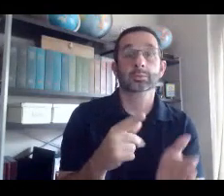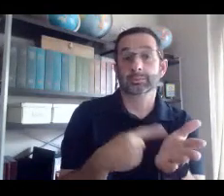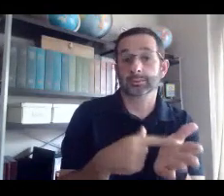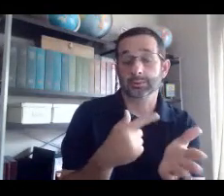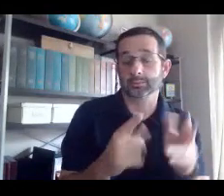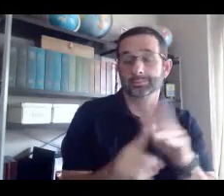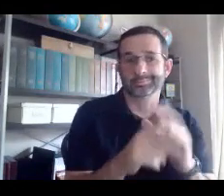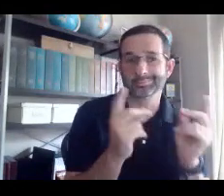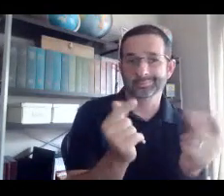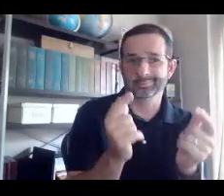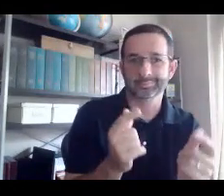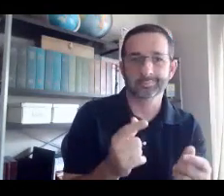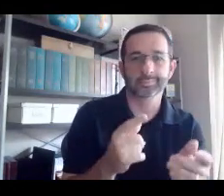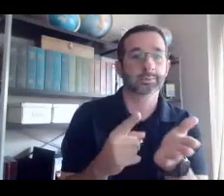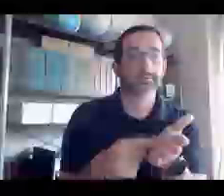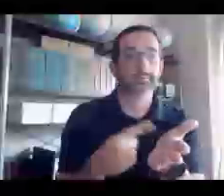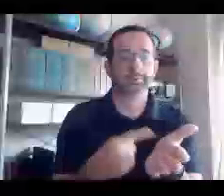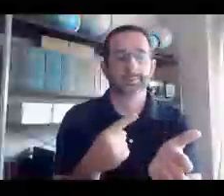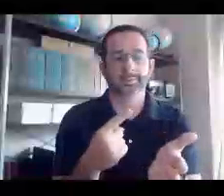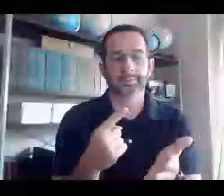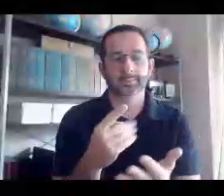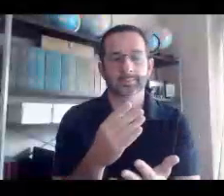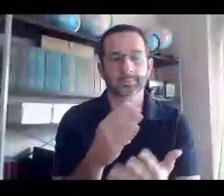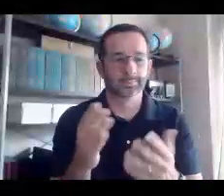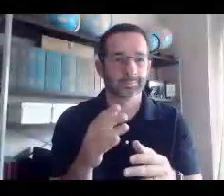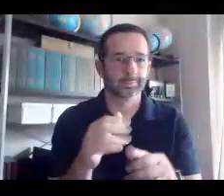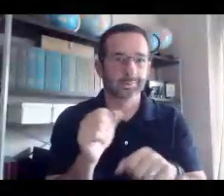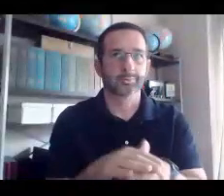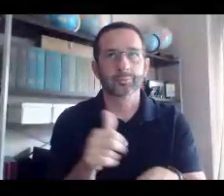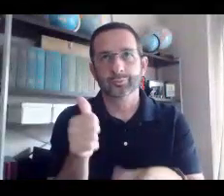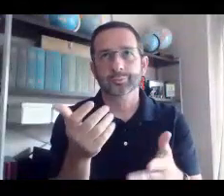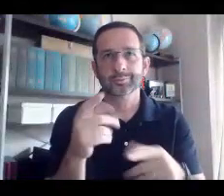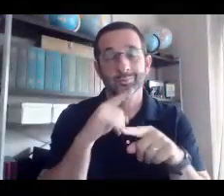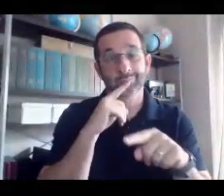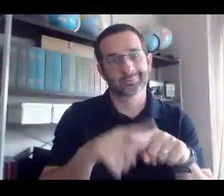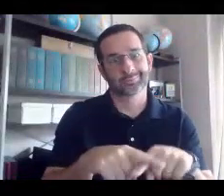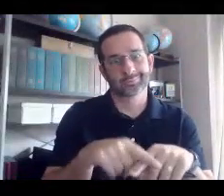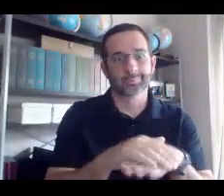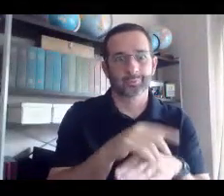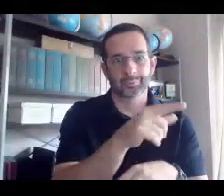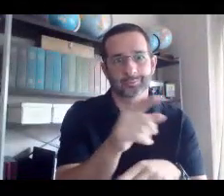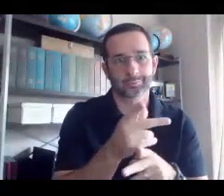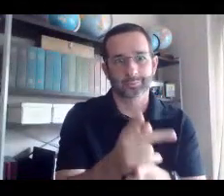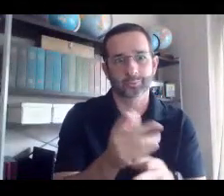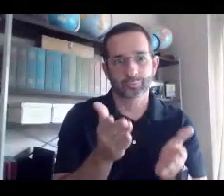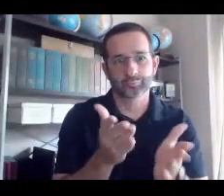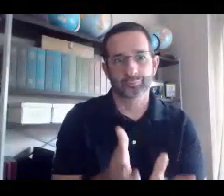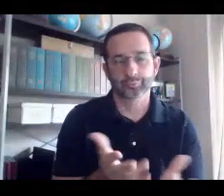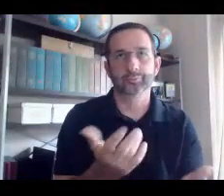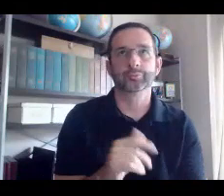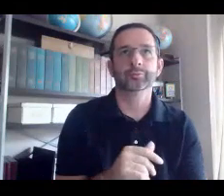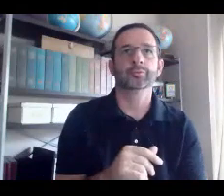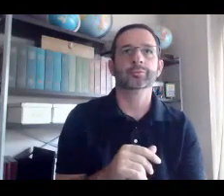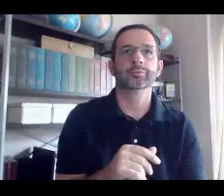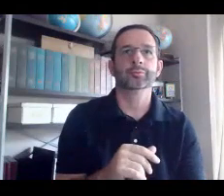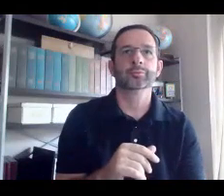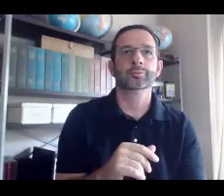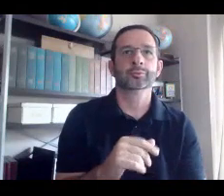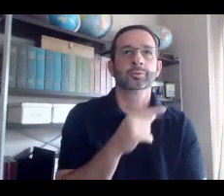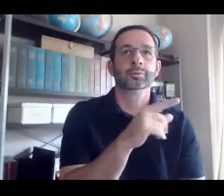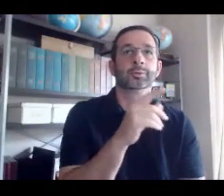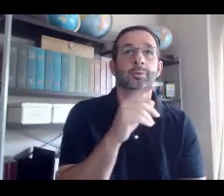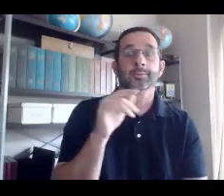to 2 weeks for that payment to appear. Some of them appear immediately, and some other loan servicers take a little bit while. It